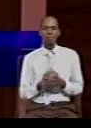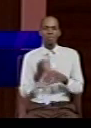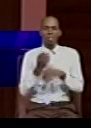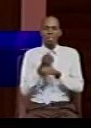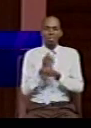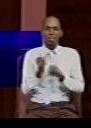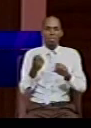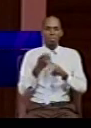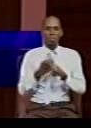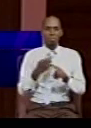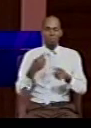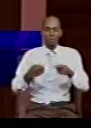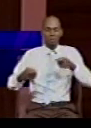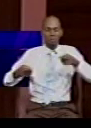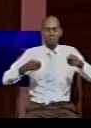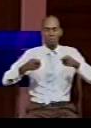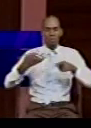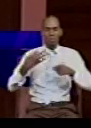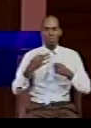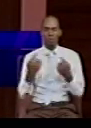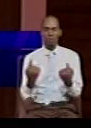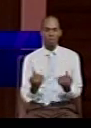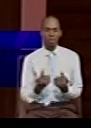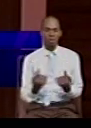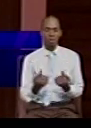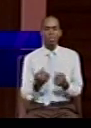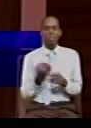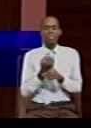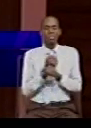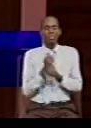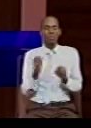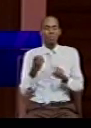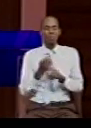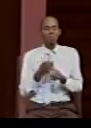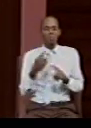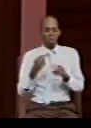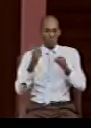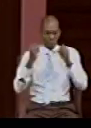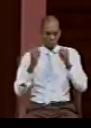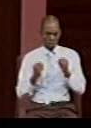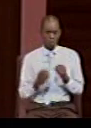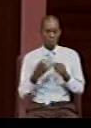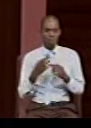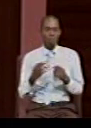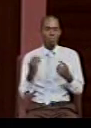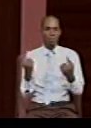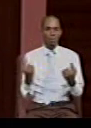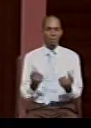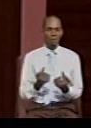salvation from the dominion of sin, salvation from the power of sin,